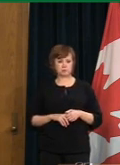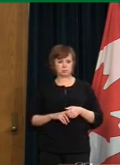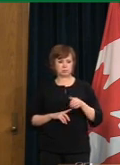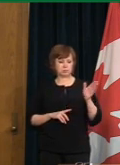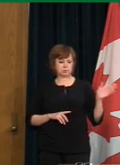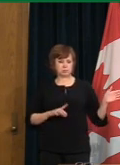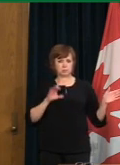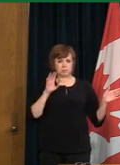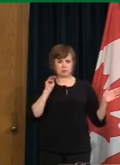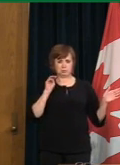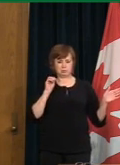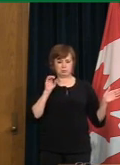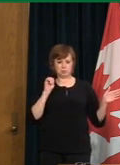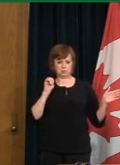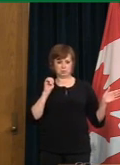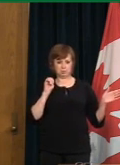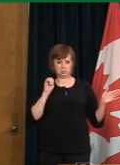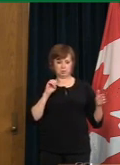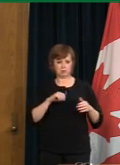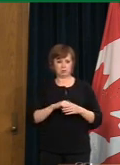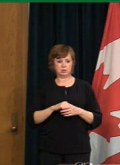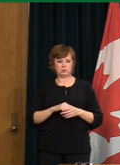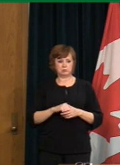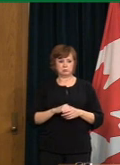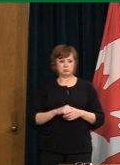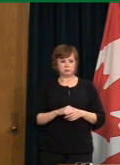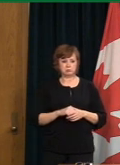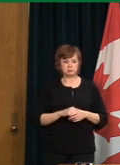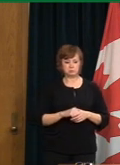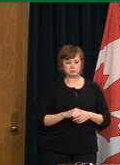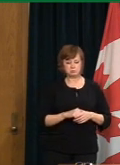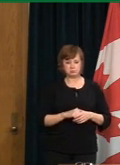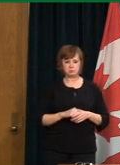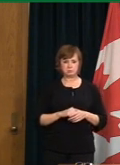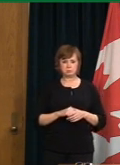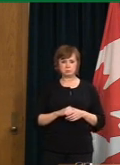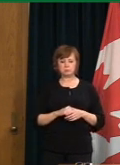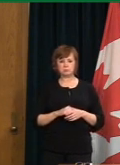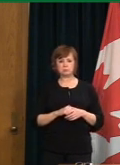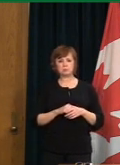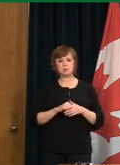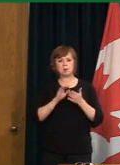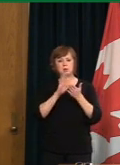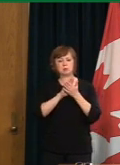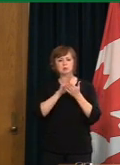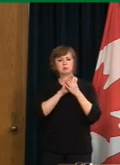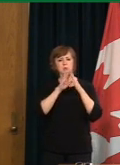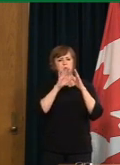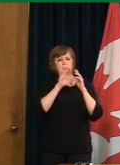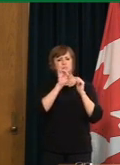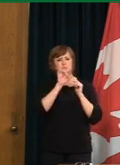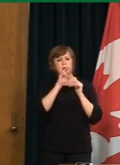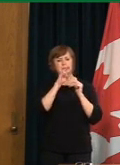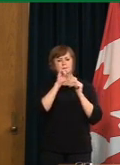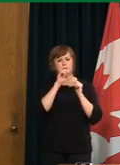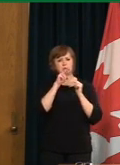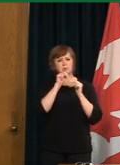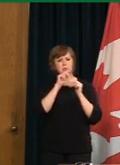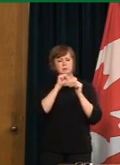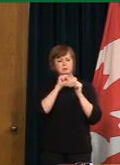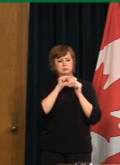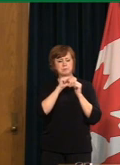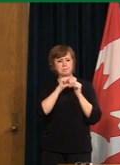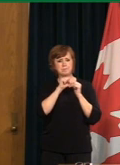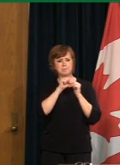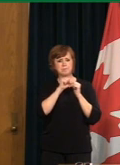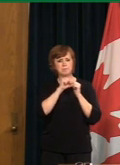Dr. Shahab's comments about the school divisions, towards how their administration, how that relationship with